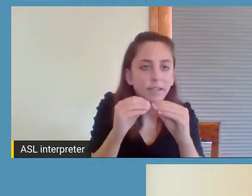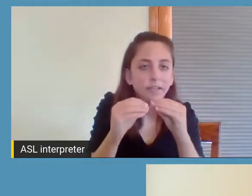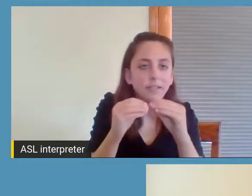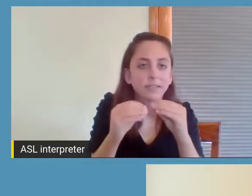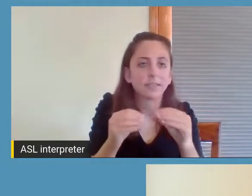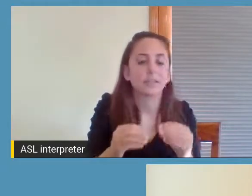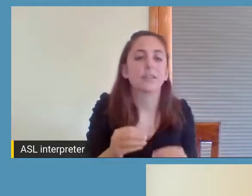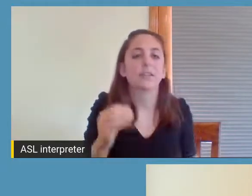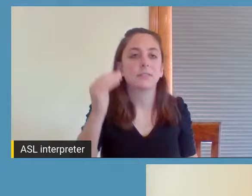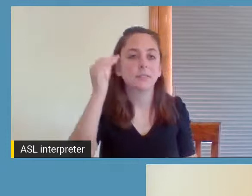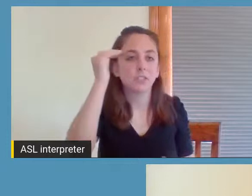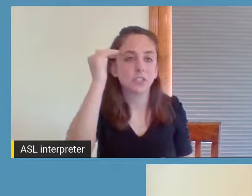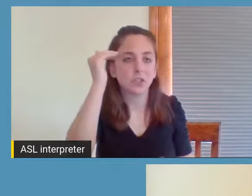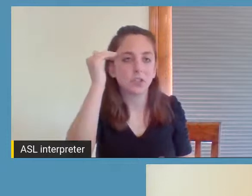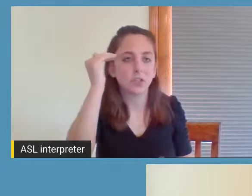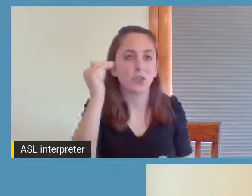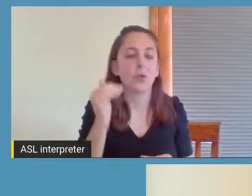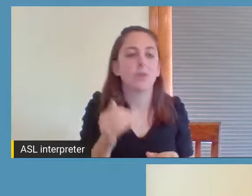to that problem.